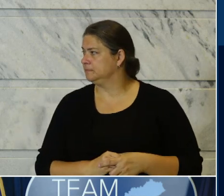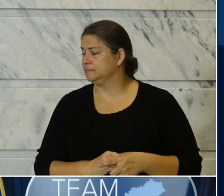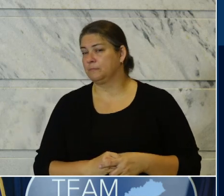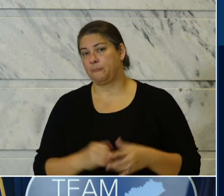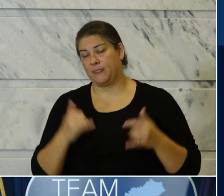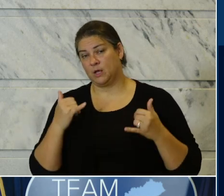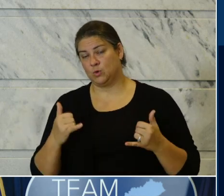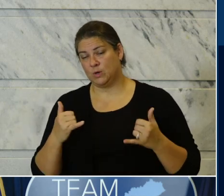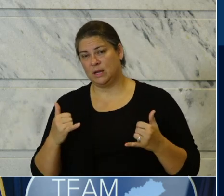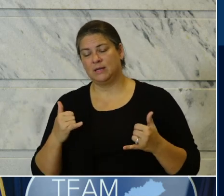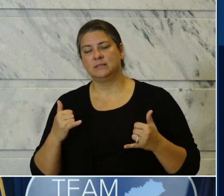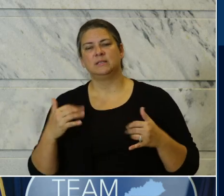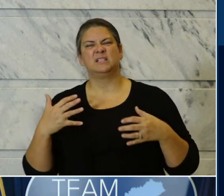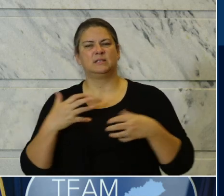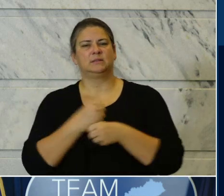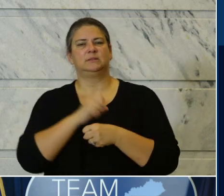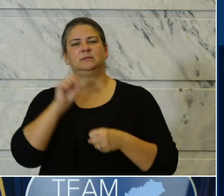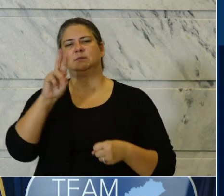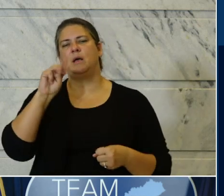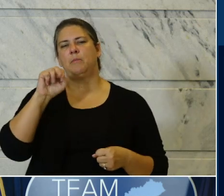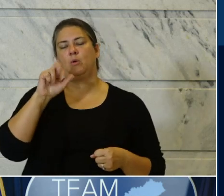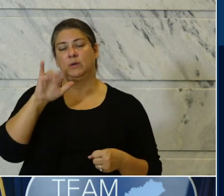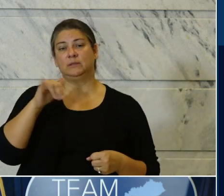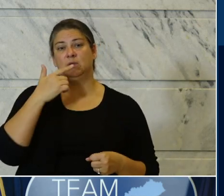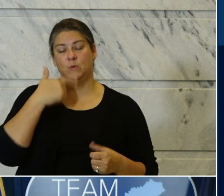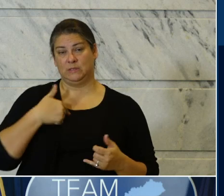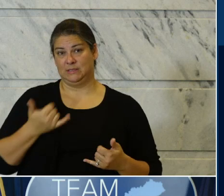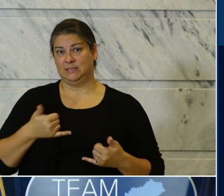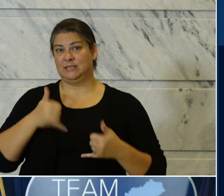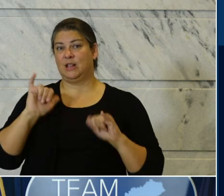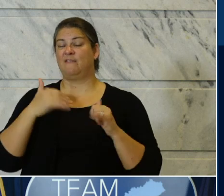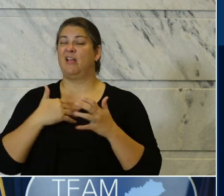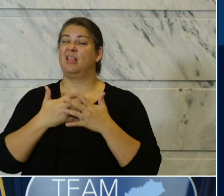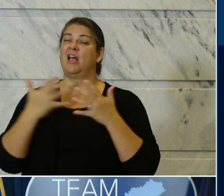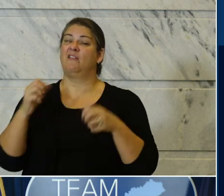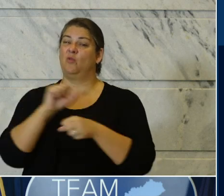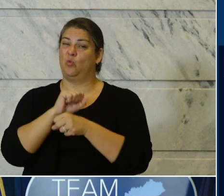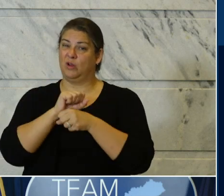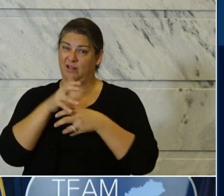Today's daily summary says we still have a lot of work to do.